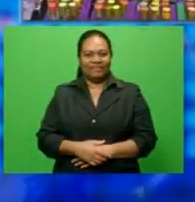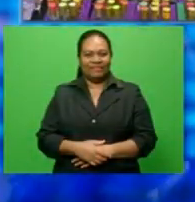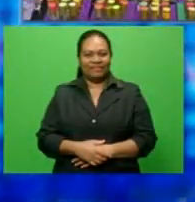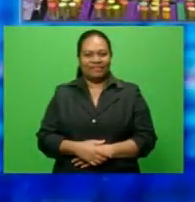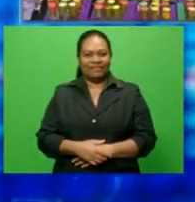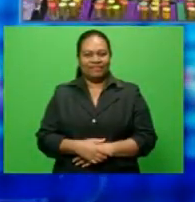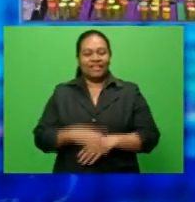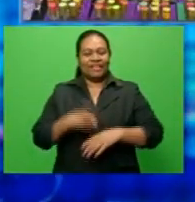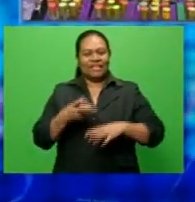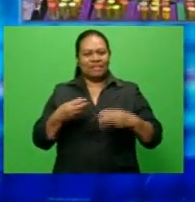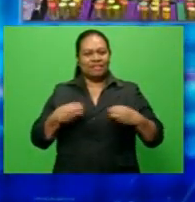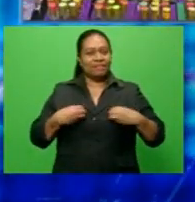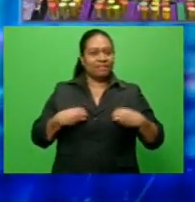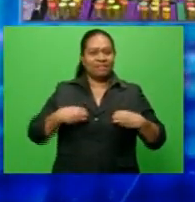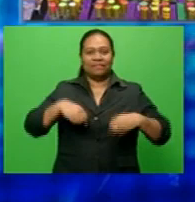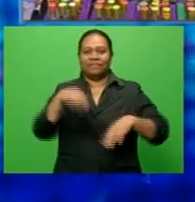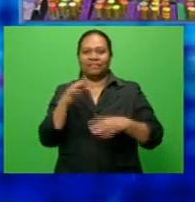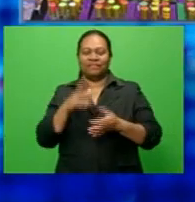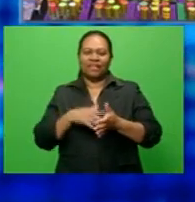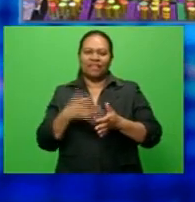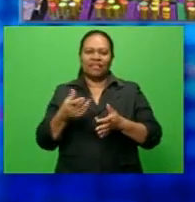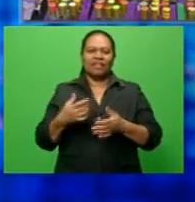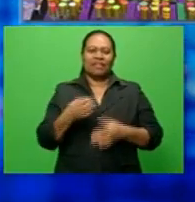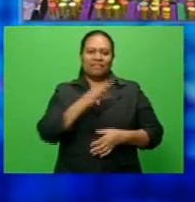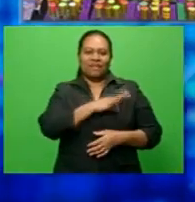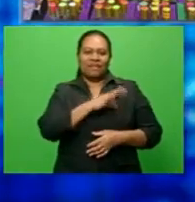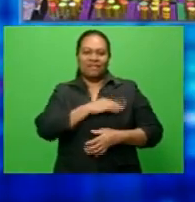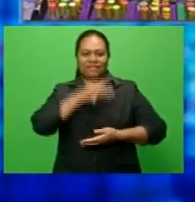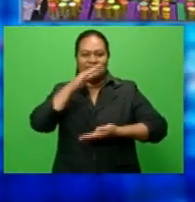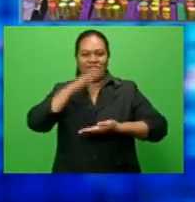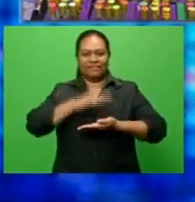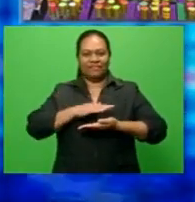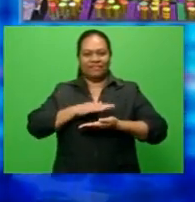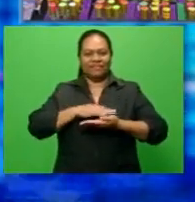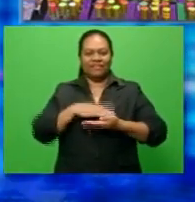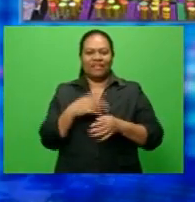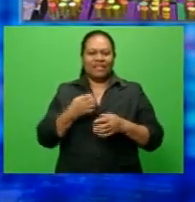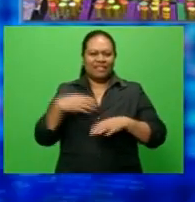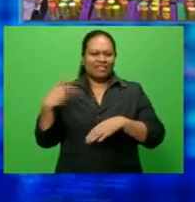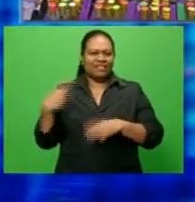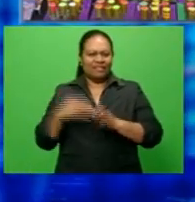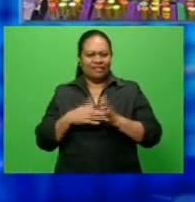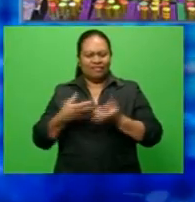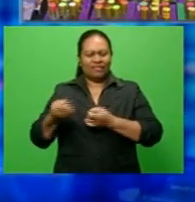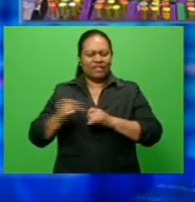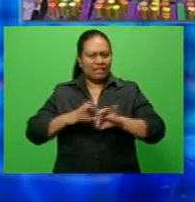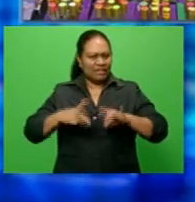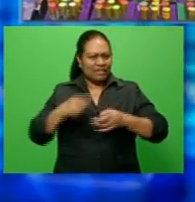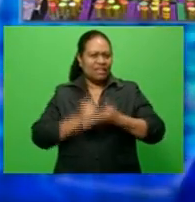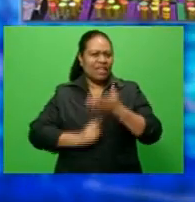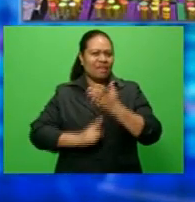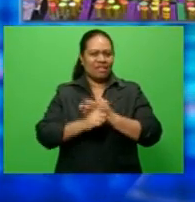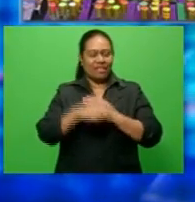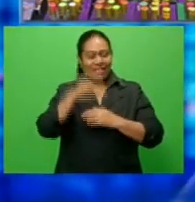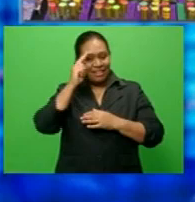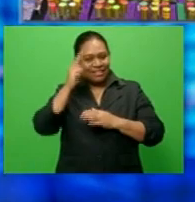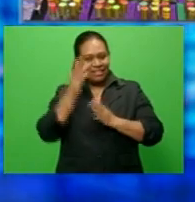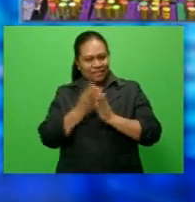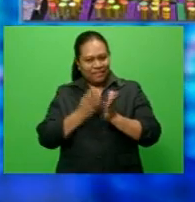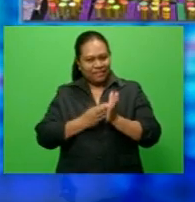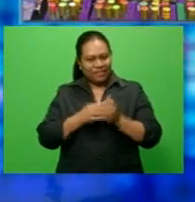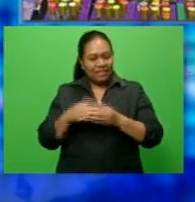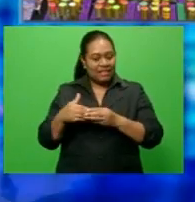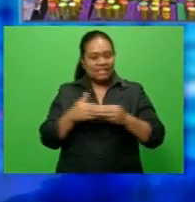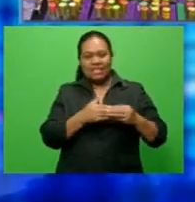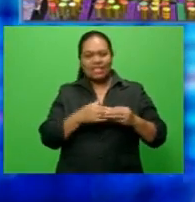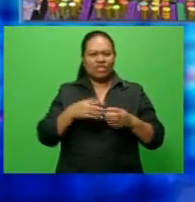Some business owners are now taking advantage of the reduction in import duty announced in this year's national budget. This has led some